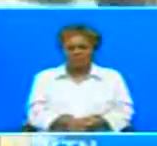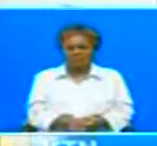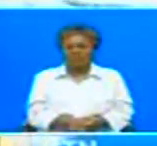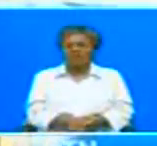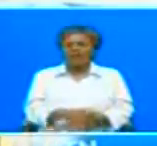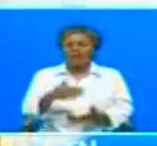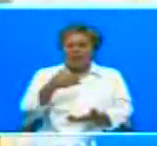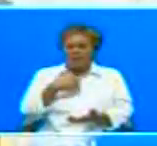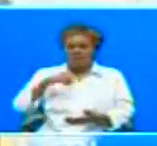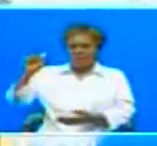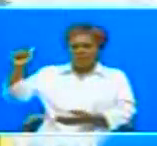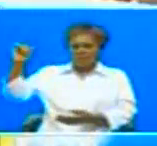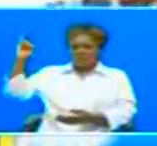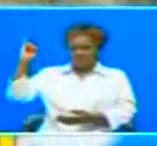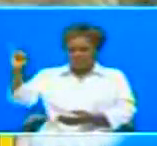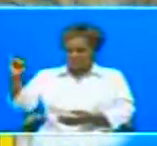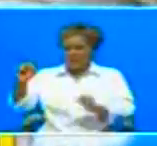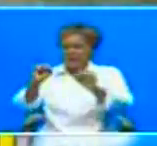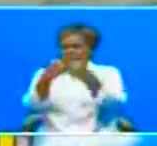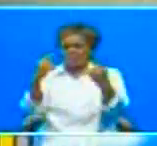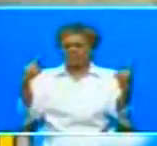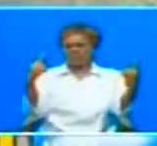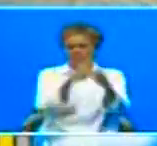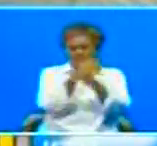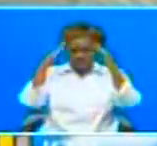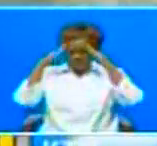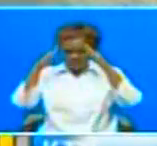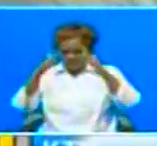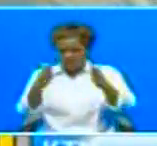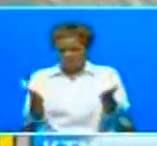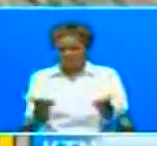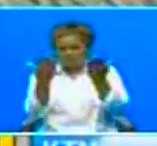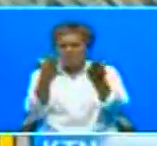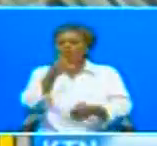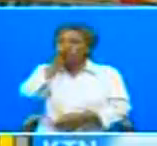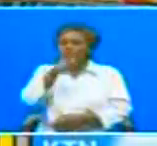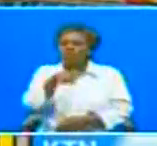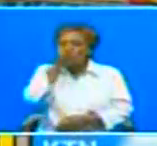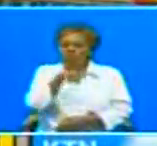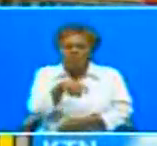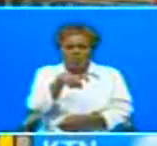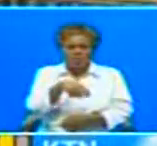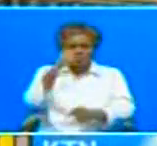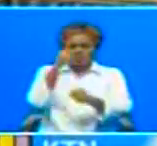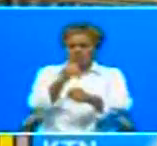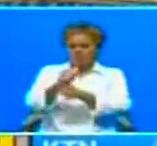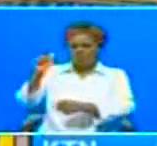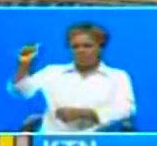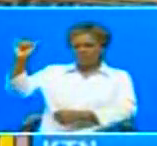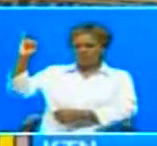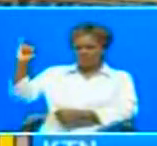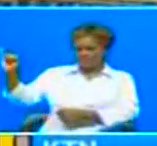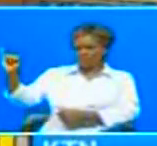The artificial insemination takes a different focus here to improve the poultry breed. When you do artificial